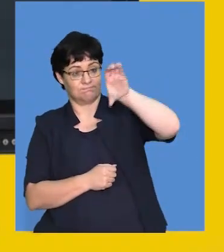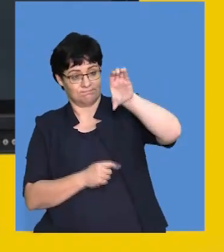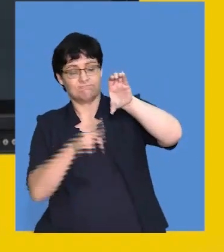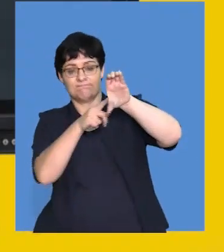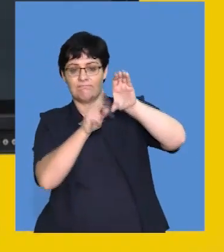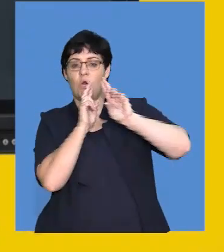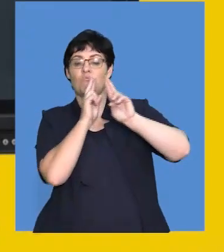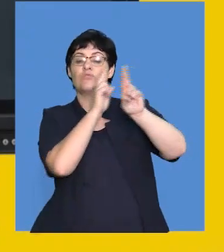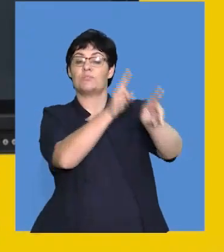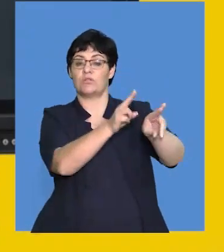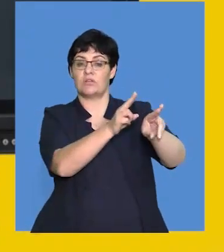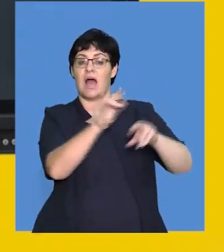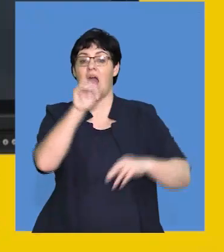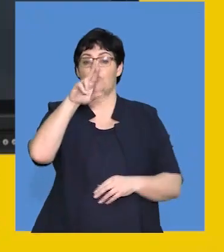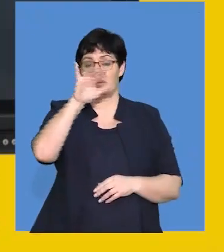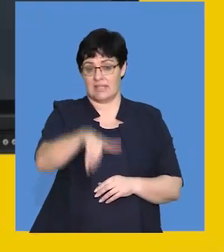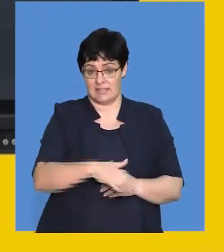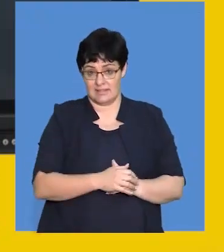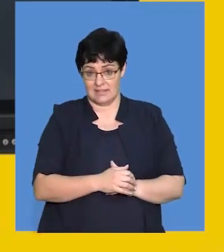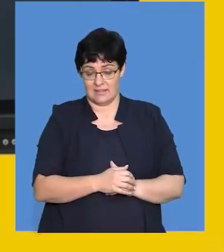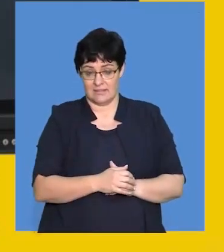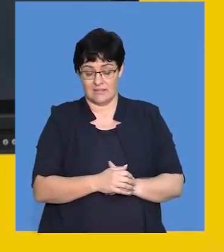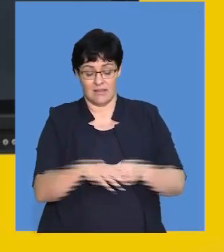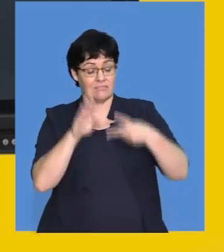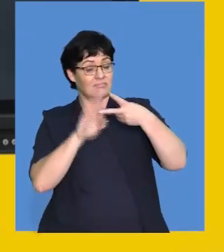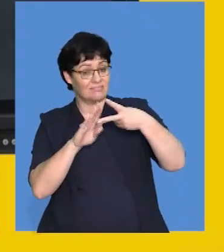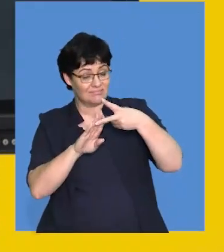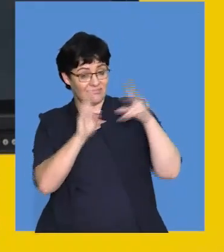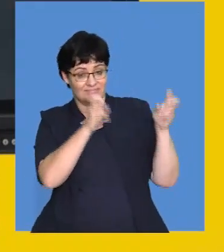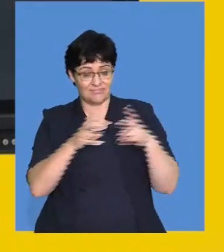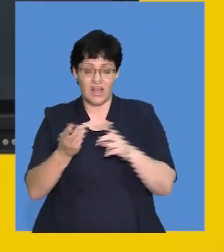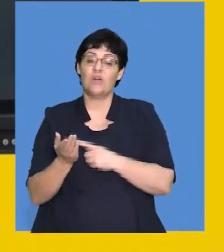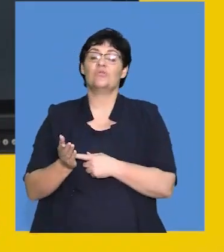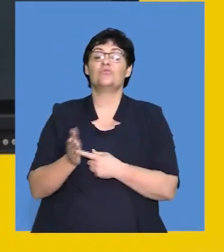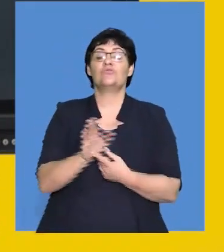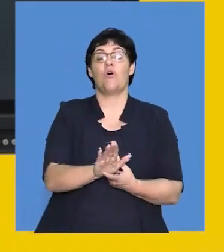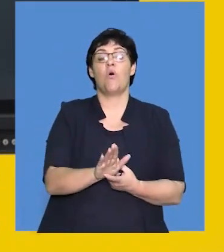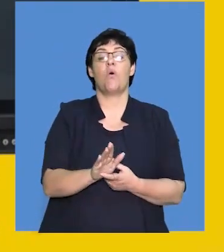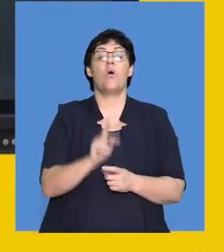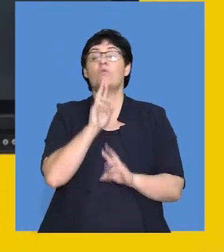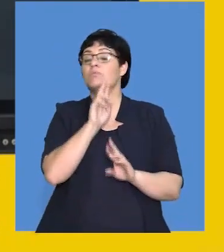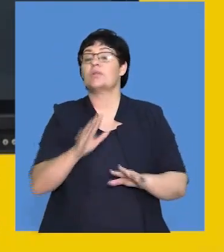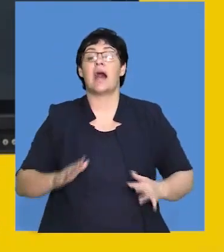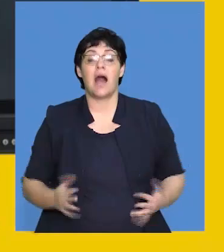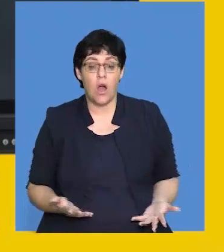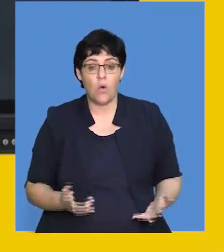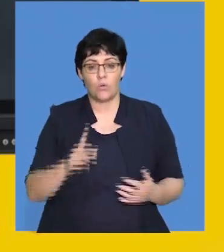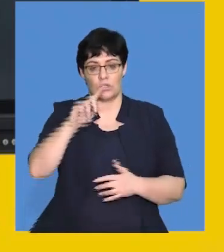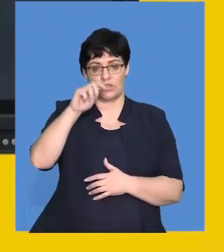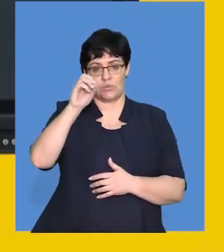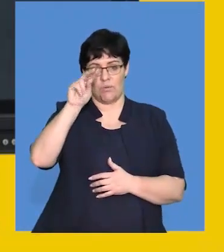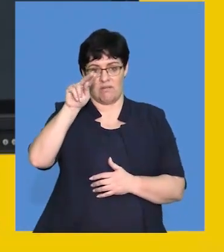to a question on irony. Here, I'm going to show you how to respond to a question on